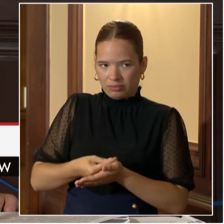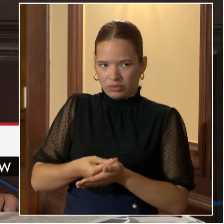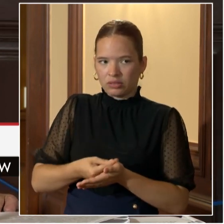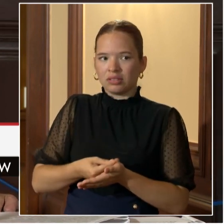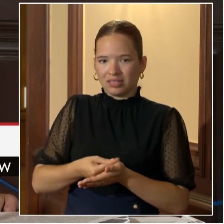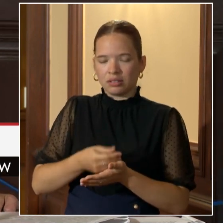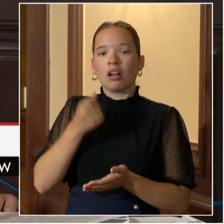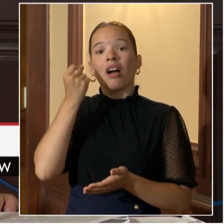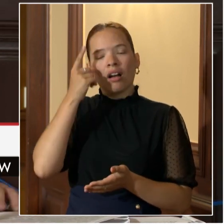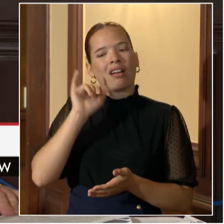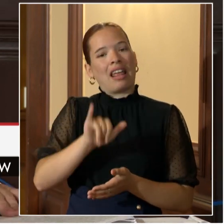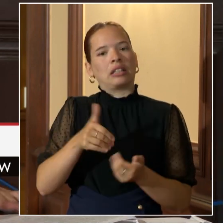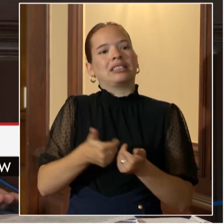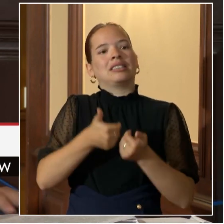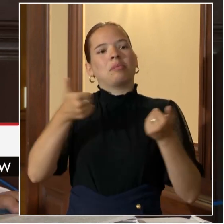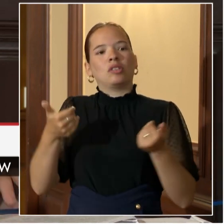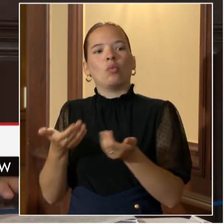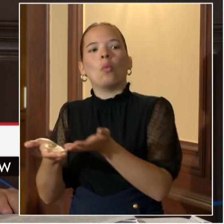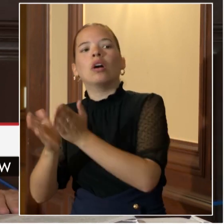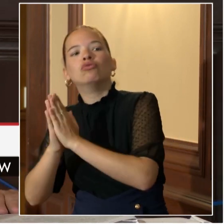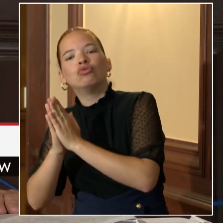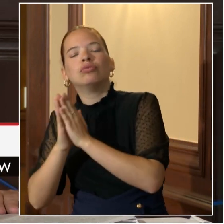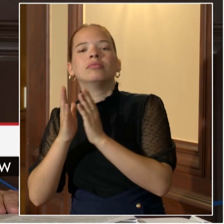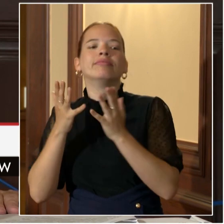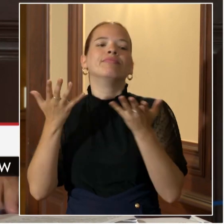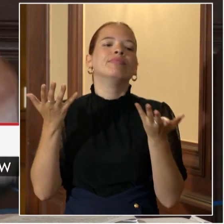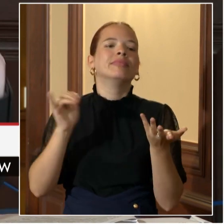various supplies and equipment.